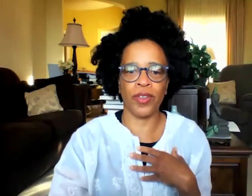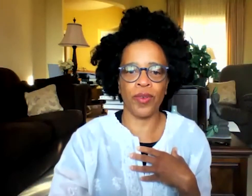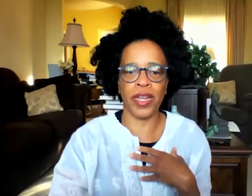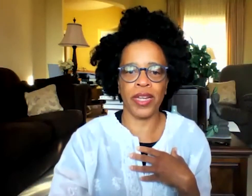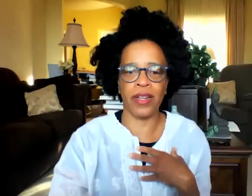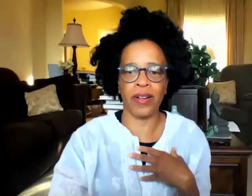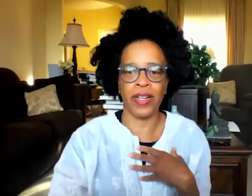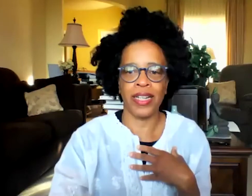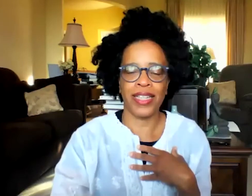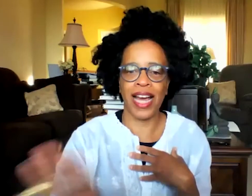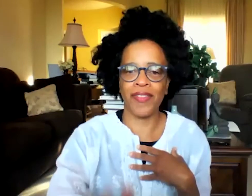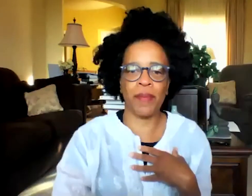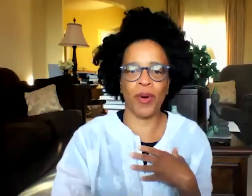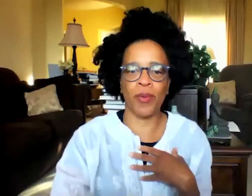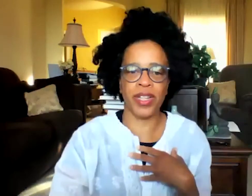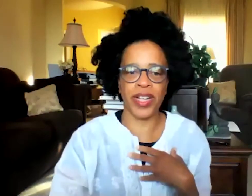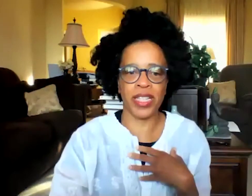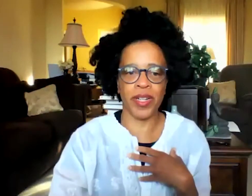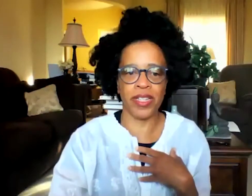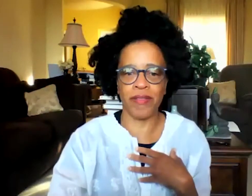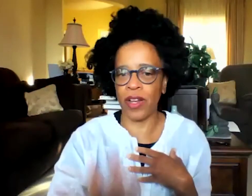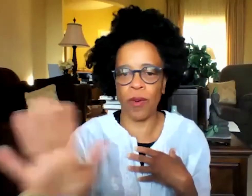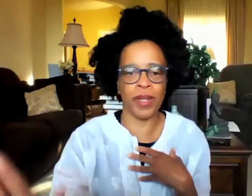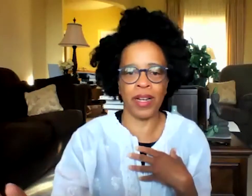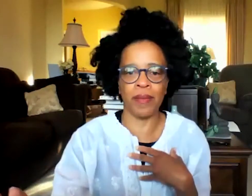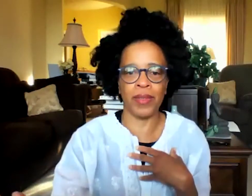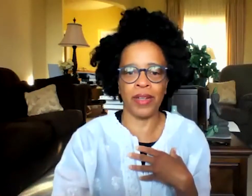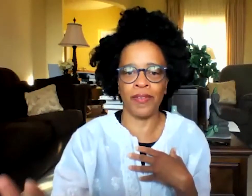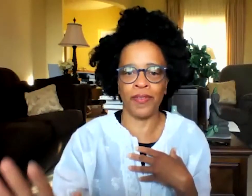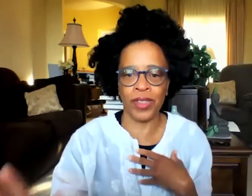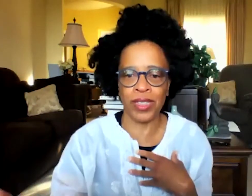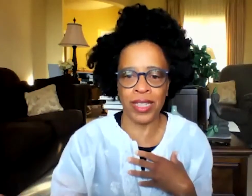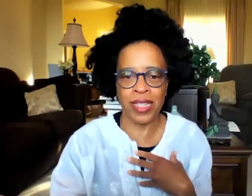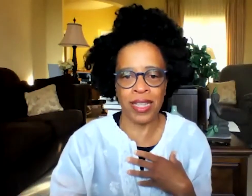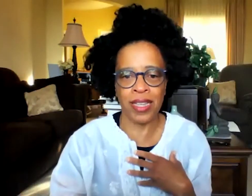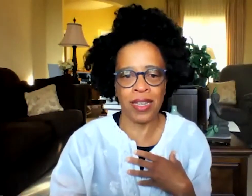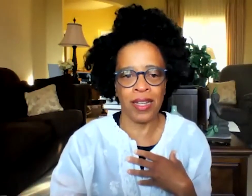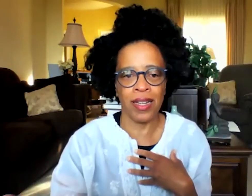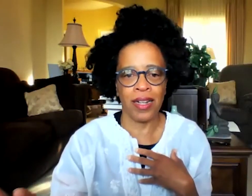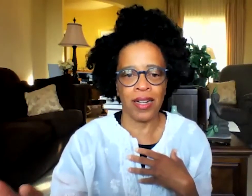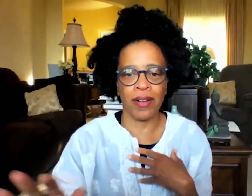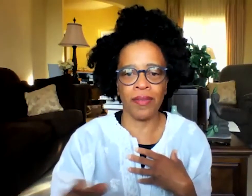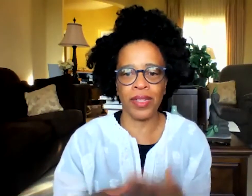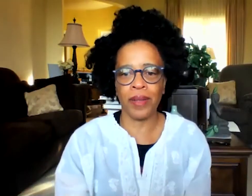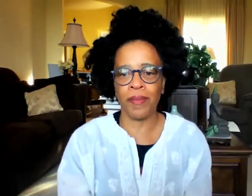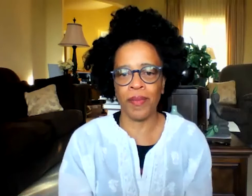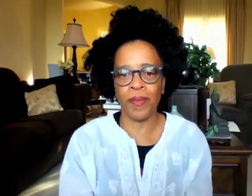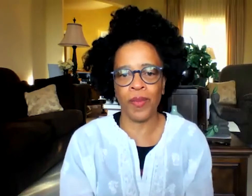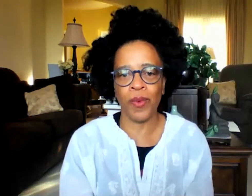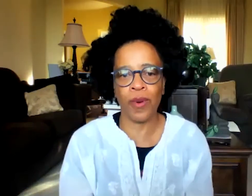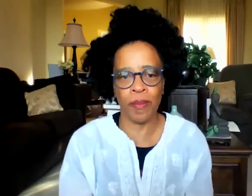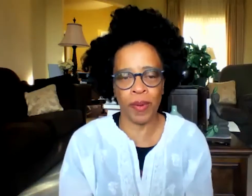people of color who are here to have that momentary experience of they open it up and the folks that they see are really more